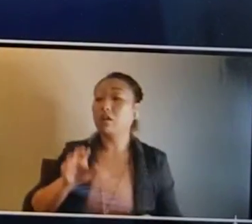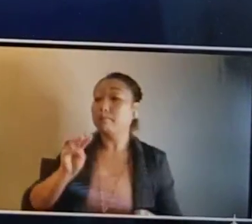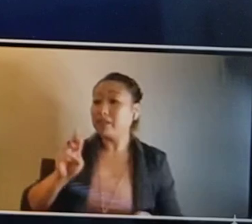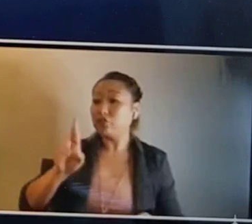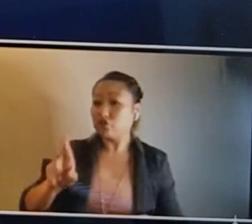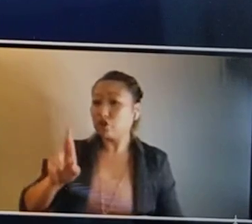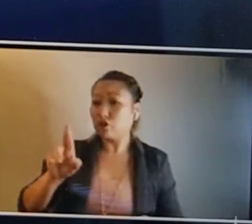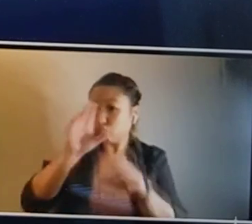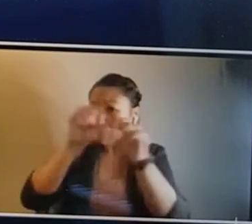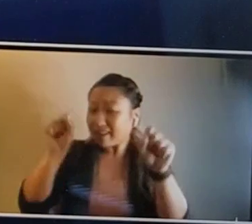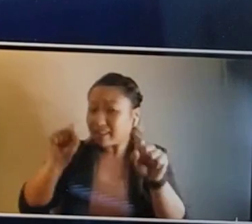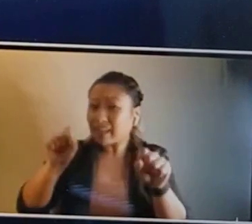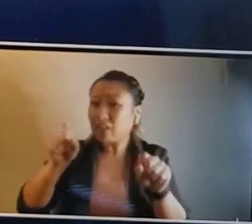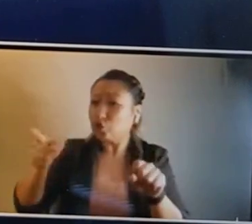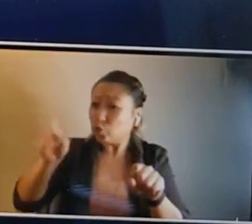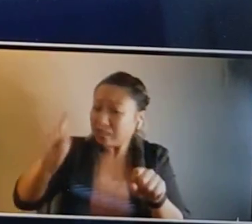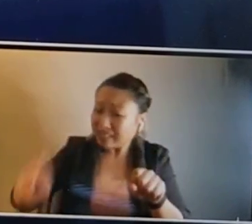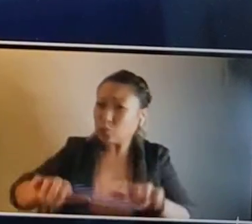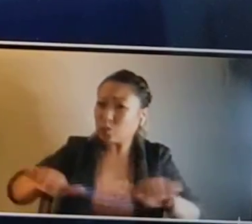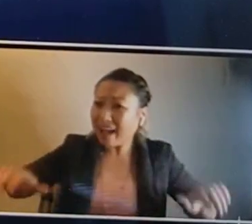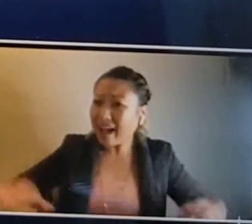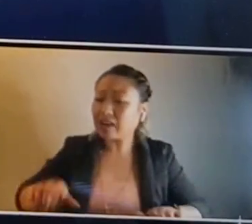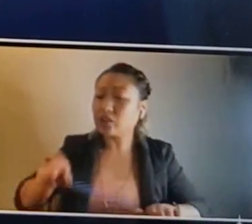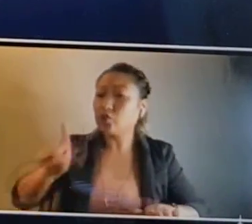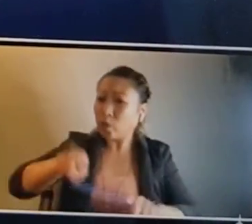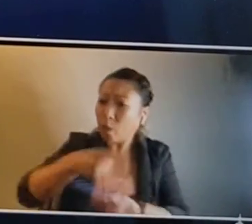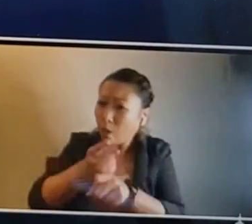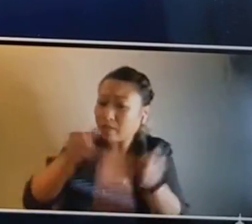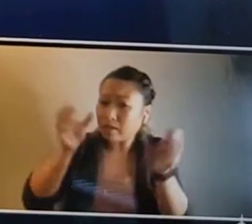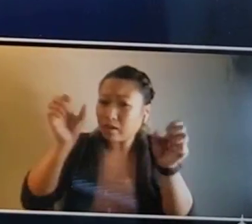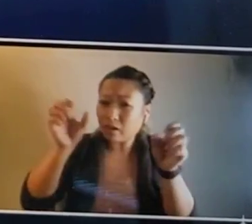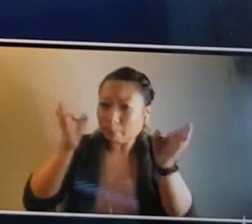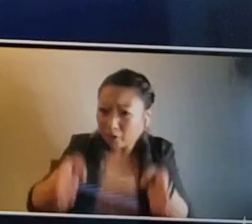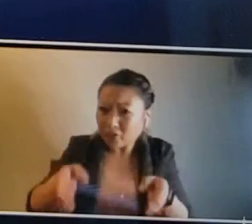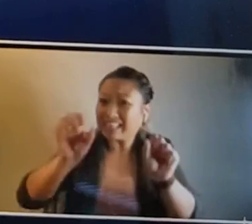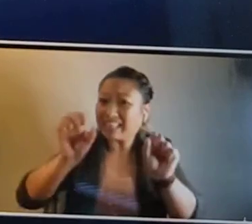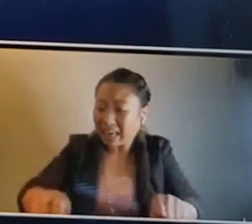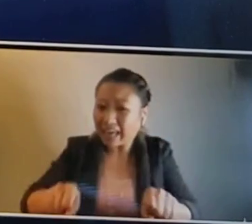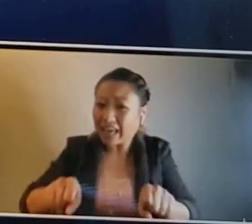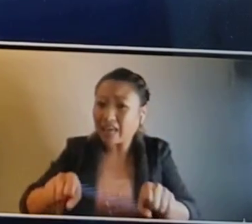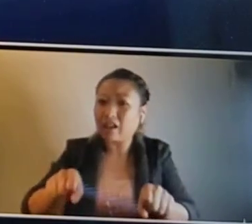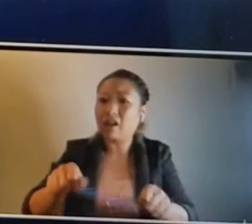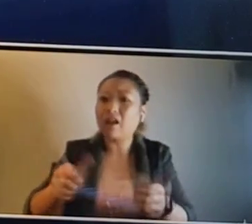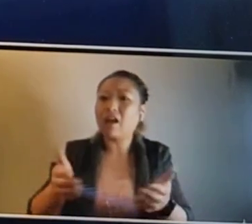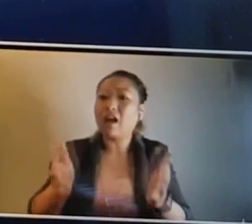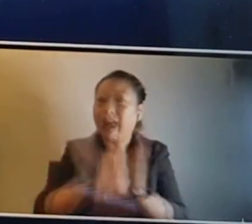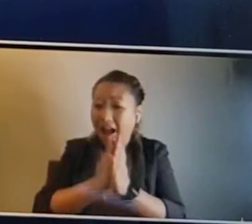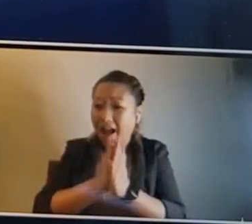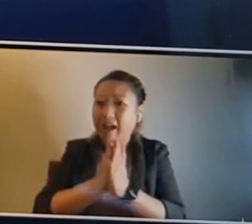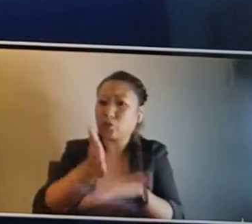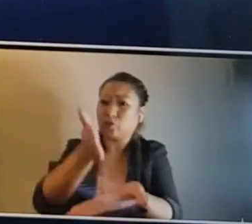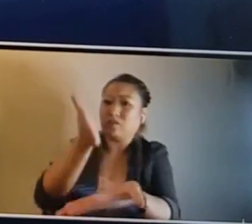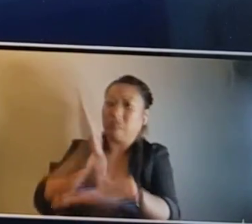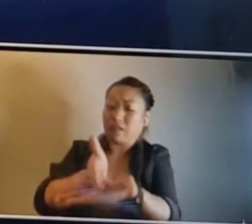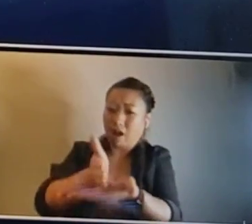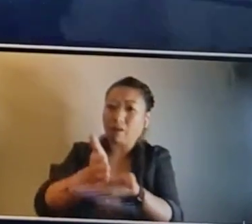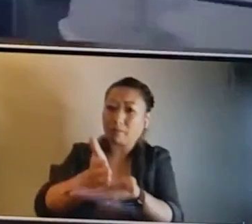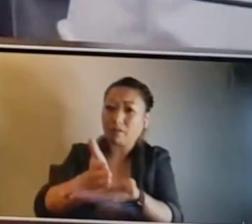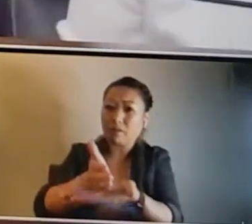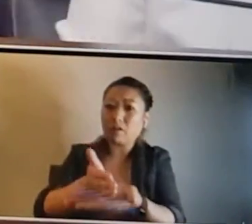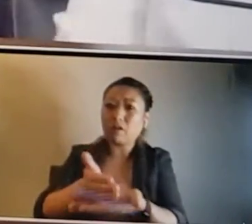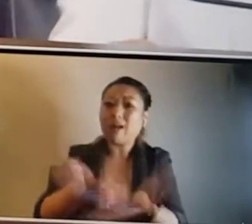off. Call it off. The election is over. Call it off."